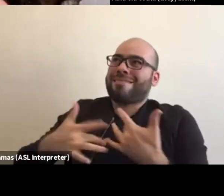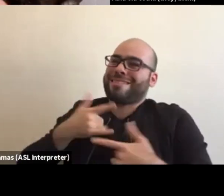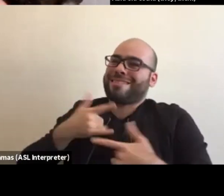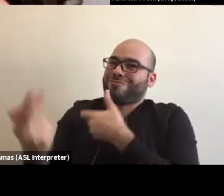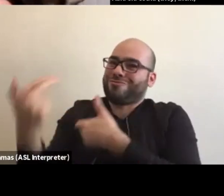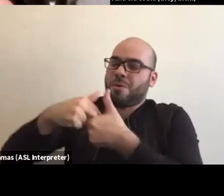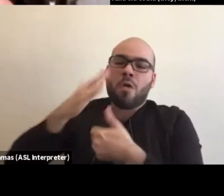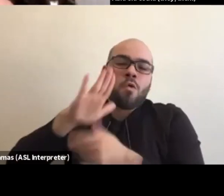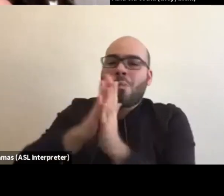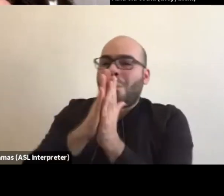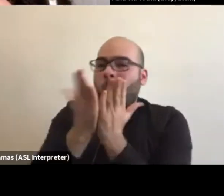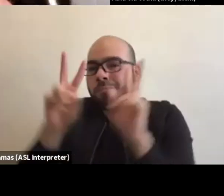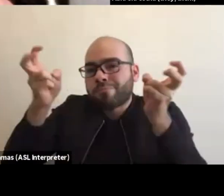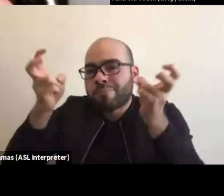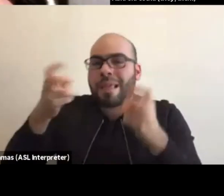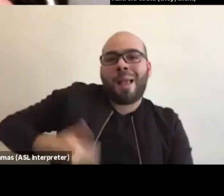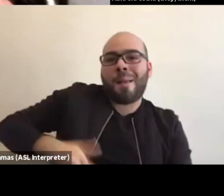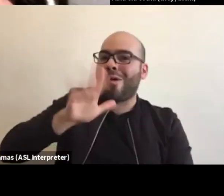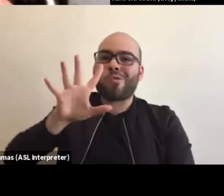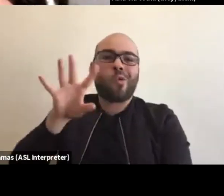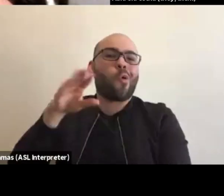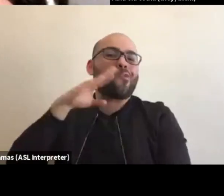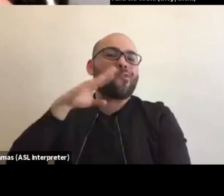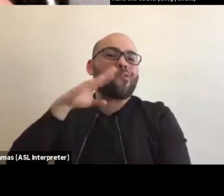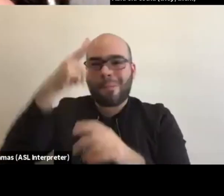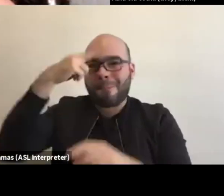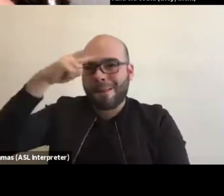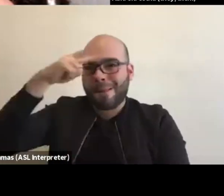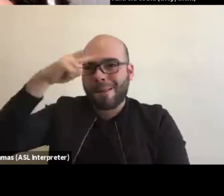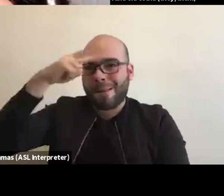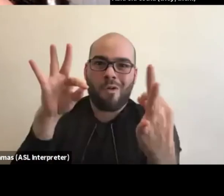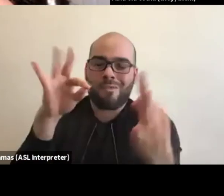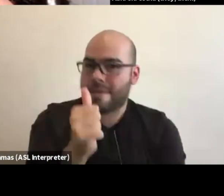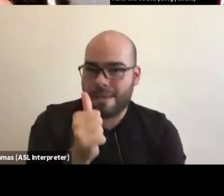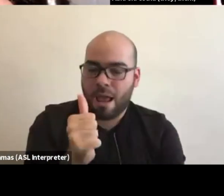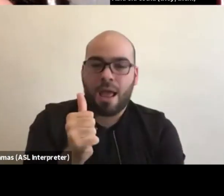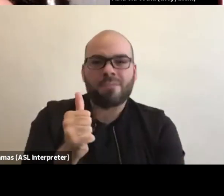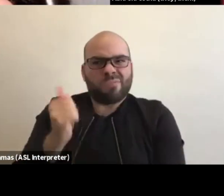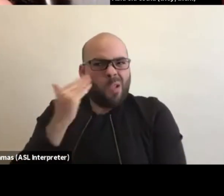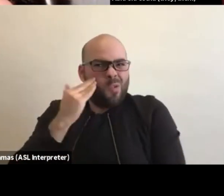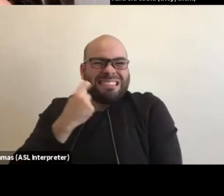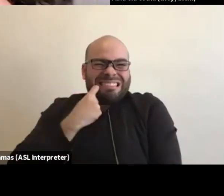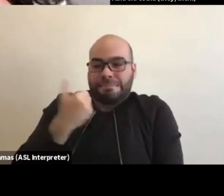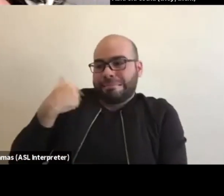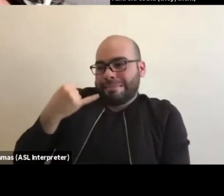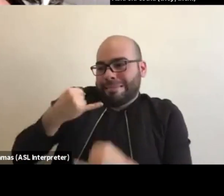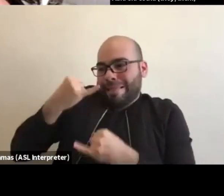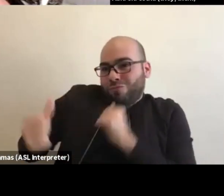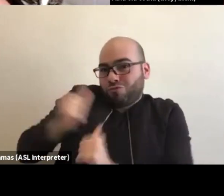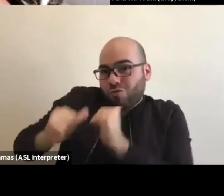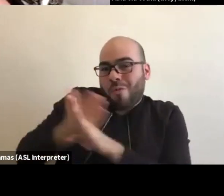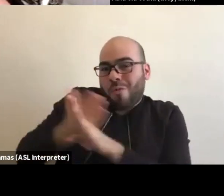Perfect Mexican Daughter, has a really special place in our hearts over at Steppenwolf, as it was our last Steppenwolf for Young